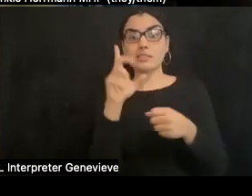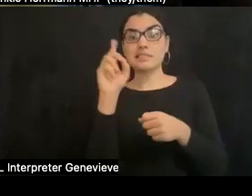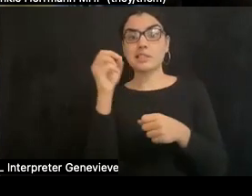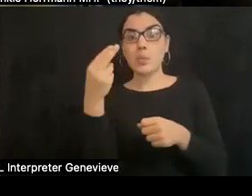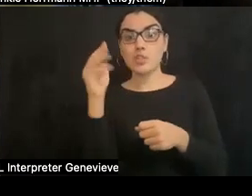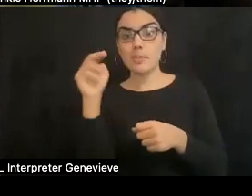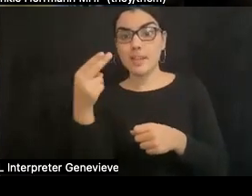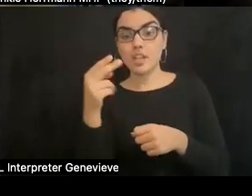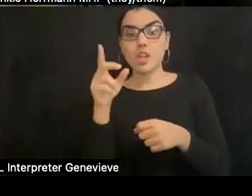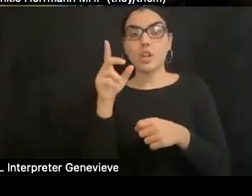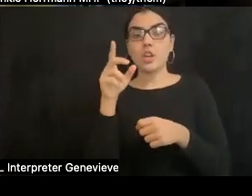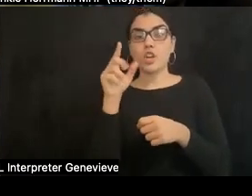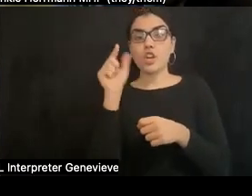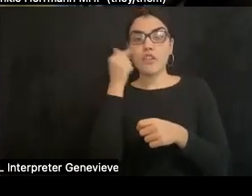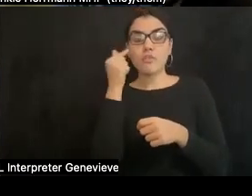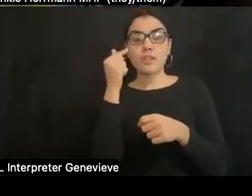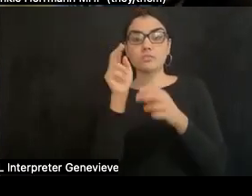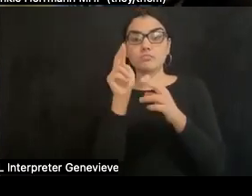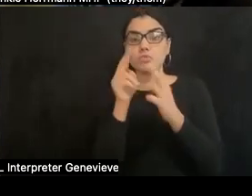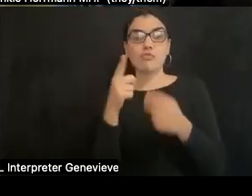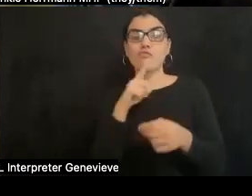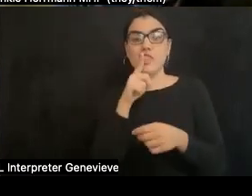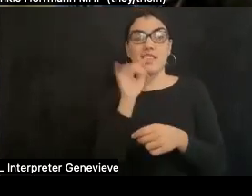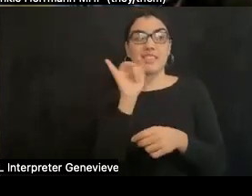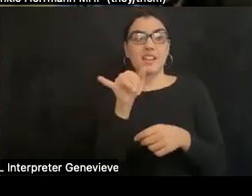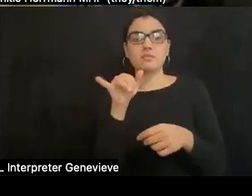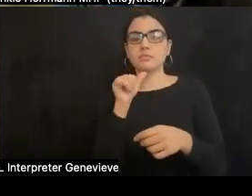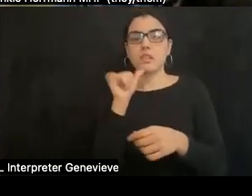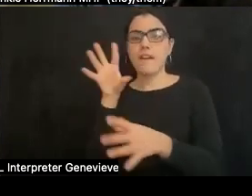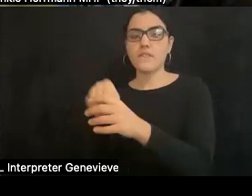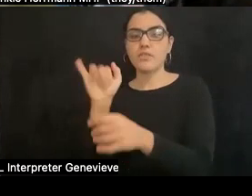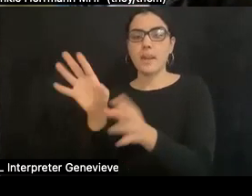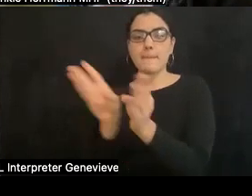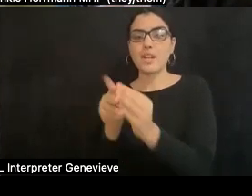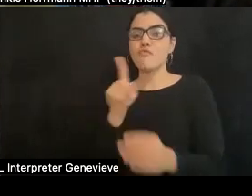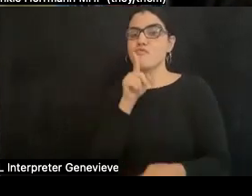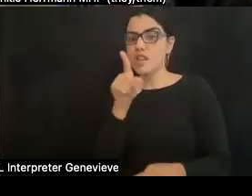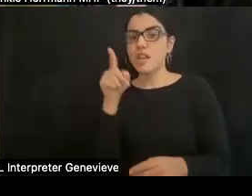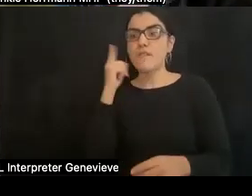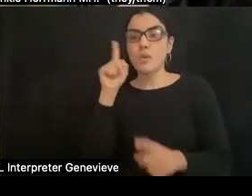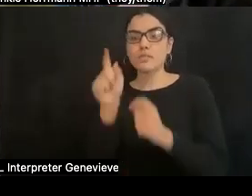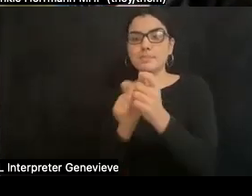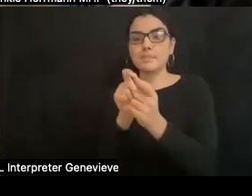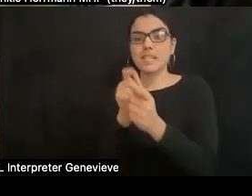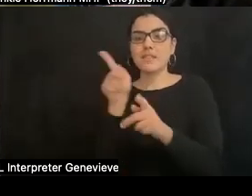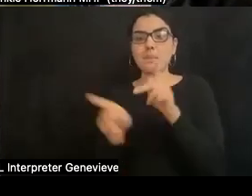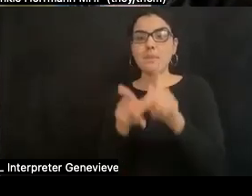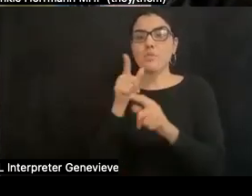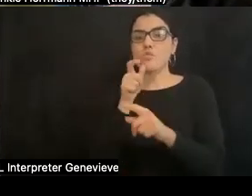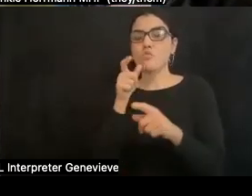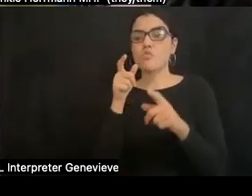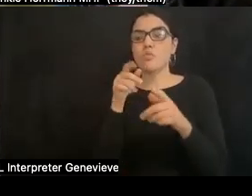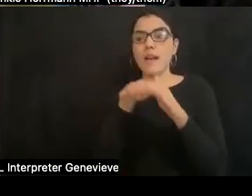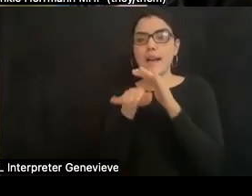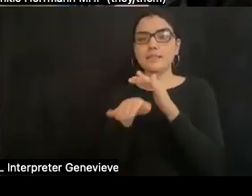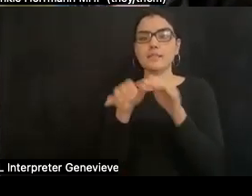DOHMH, a local governmental unit, this meeting really is not for you. It's really for people who are trying to access these systems from a